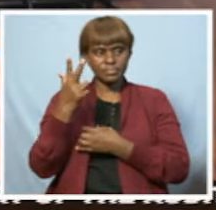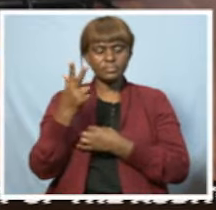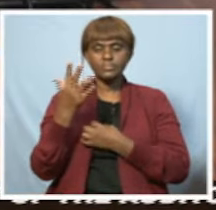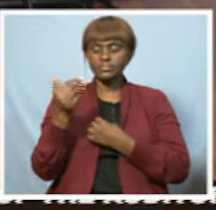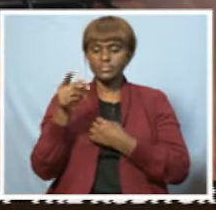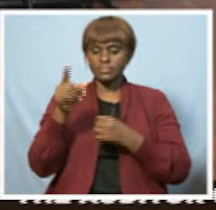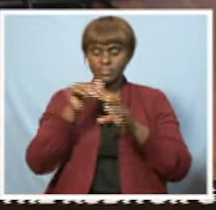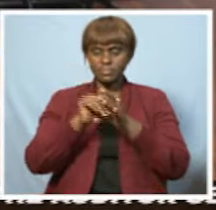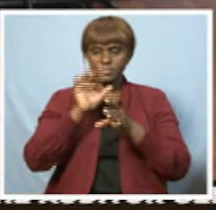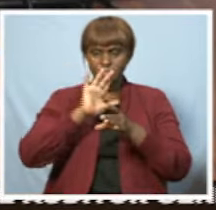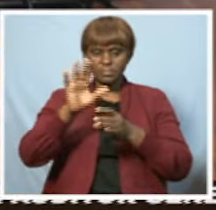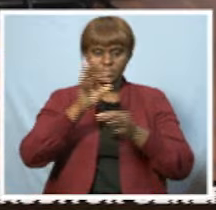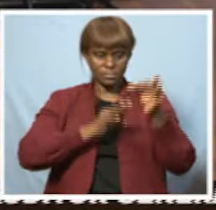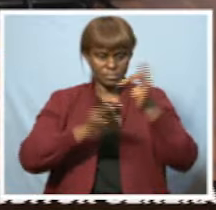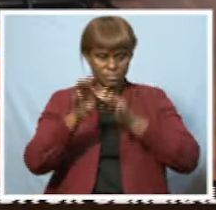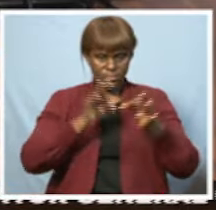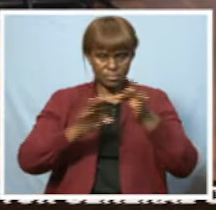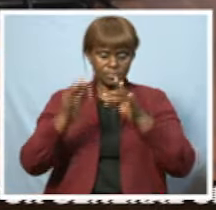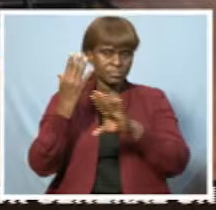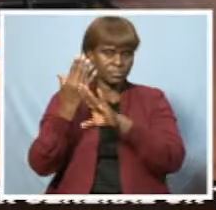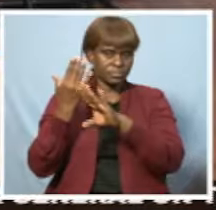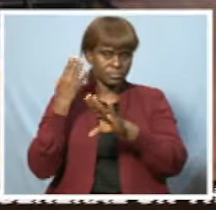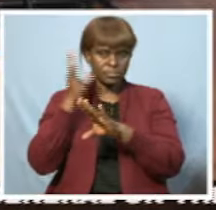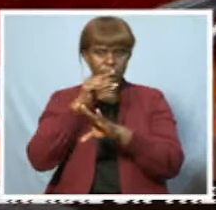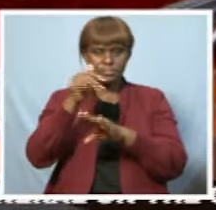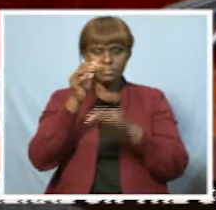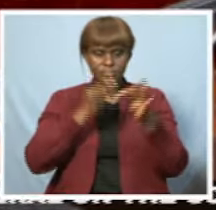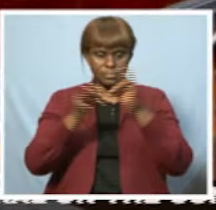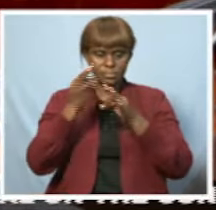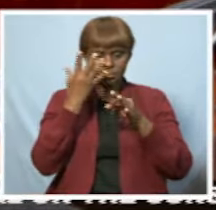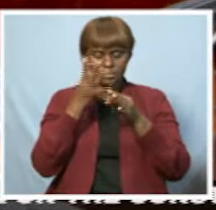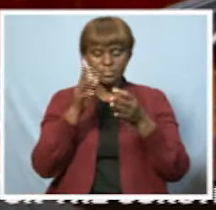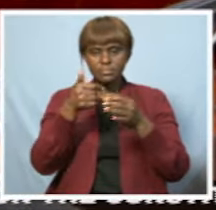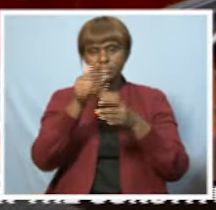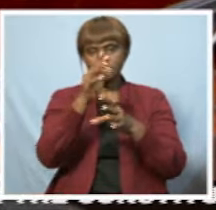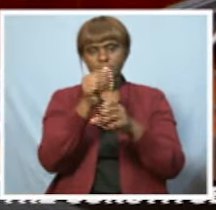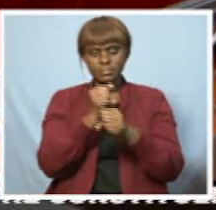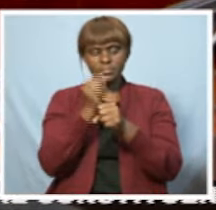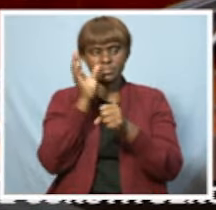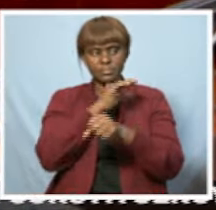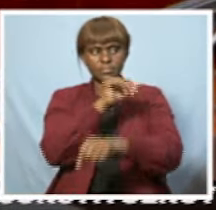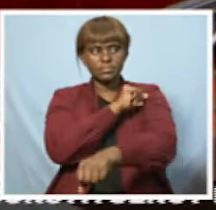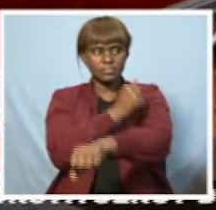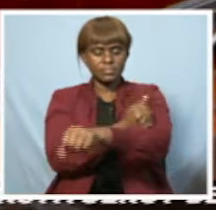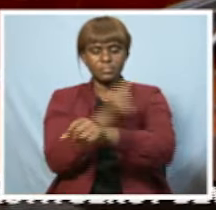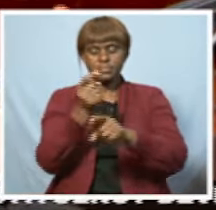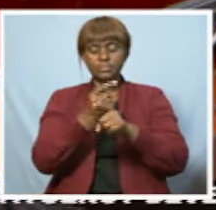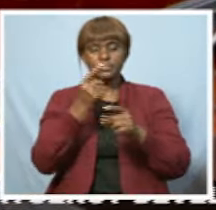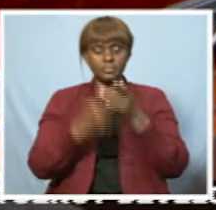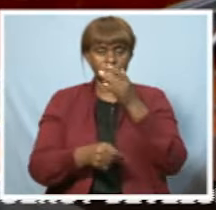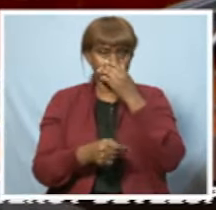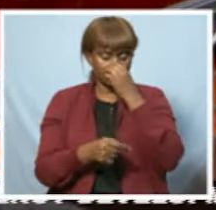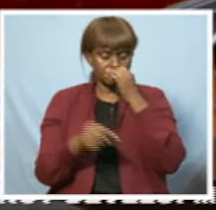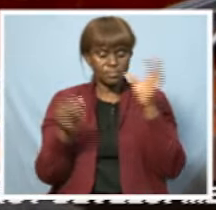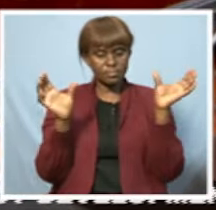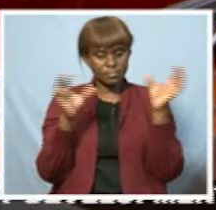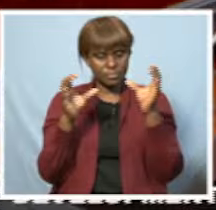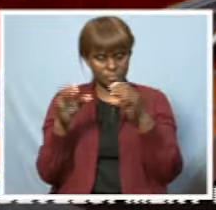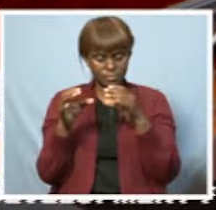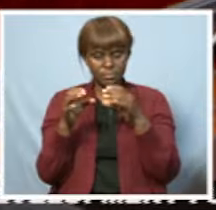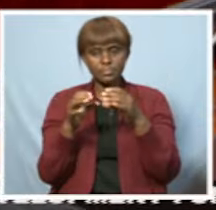that in your explanation earlier, you stated that you got authority from the